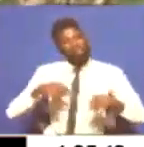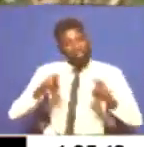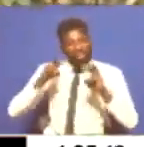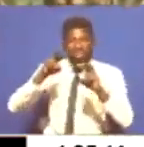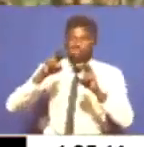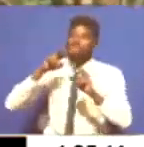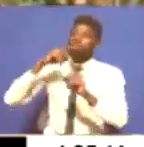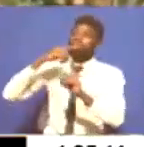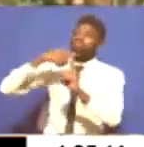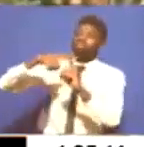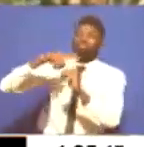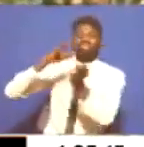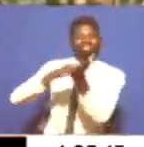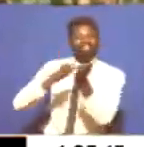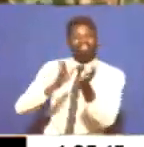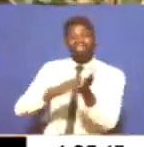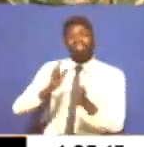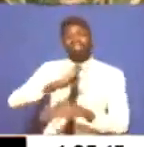Sasa ni kungangana tu.